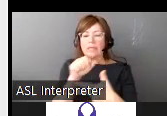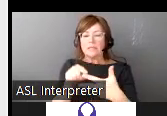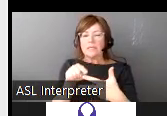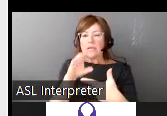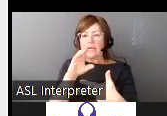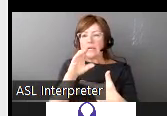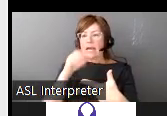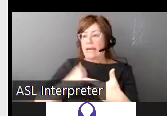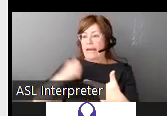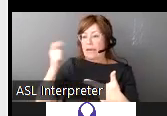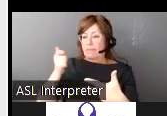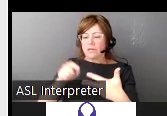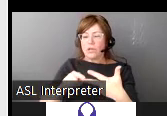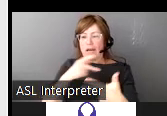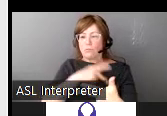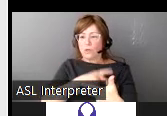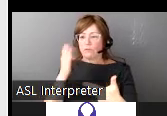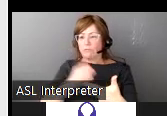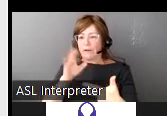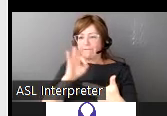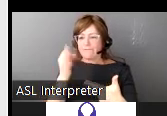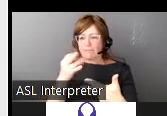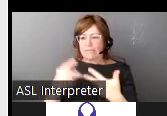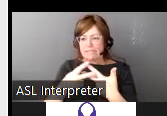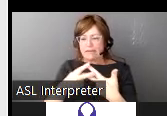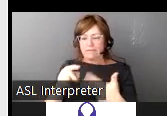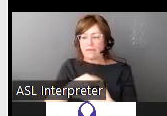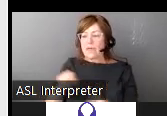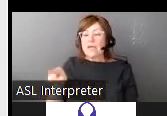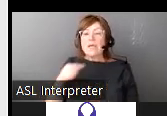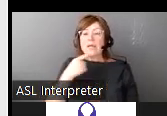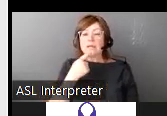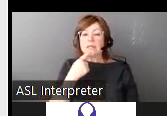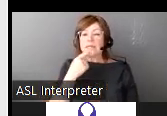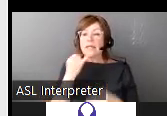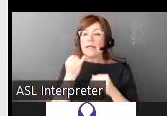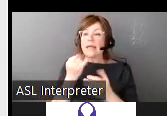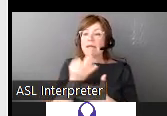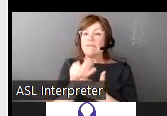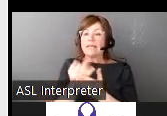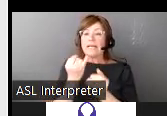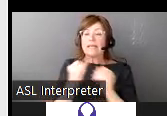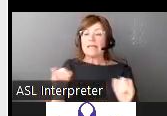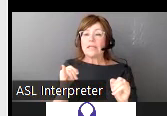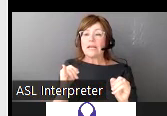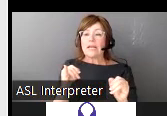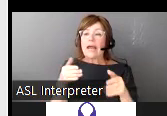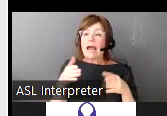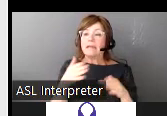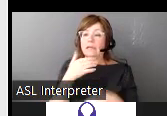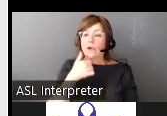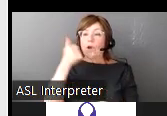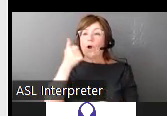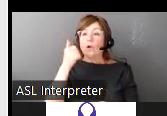and personal/family savings. According to him, financial independence allows older adults to pay and